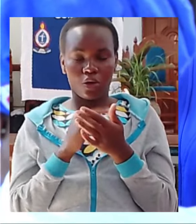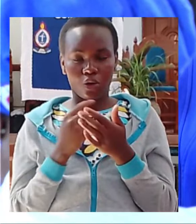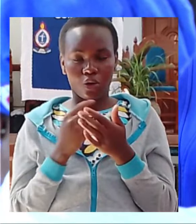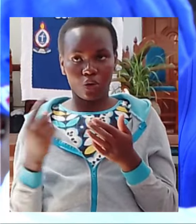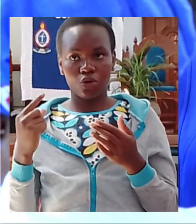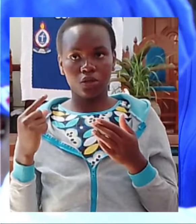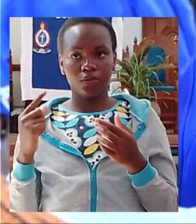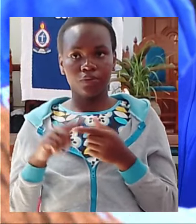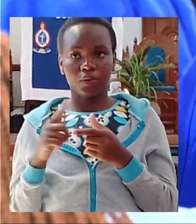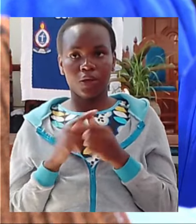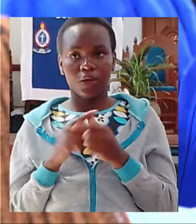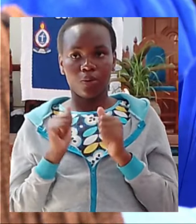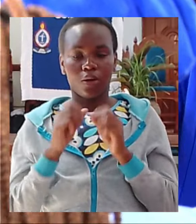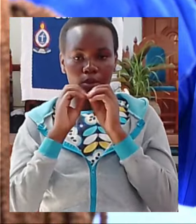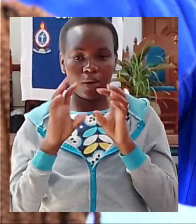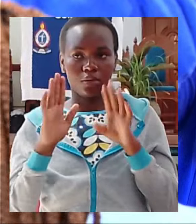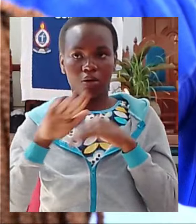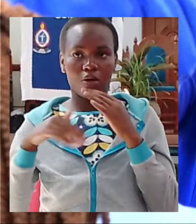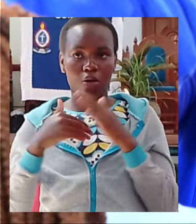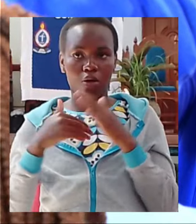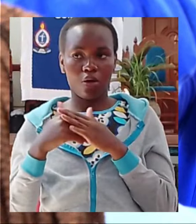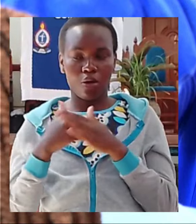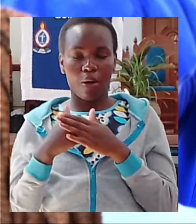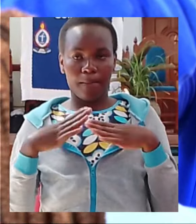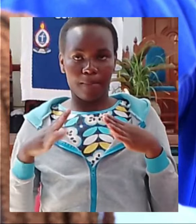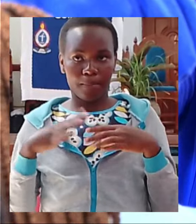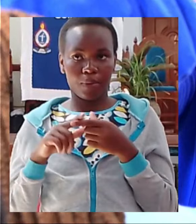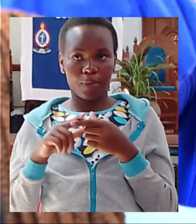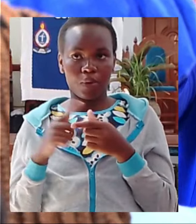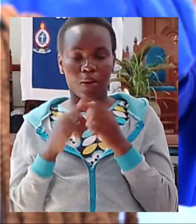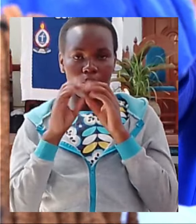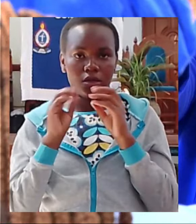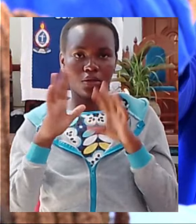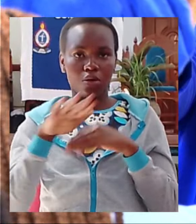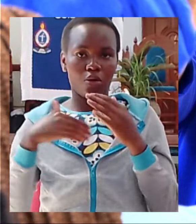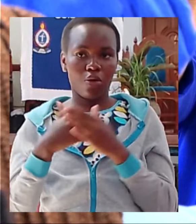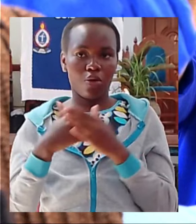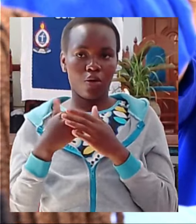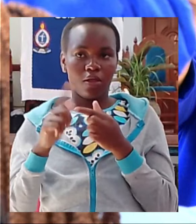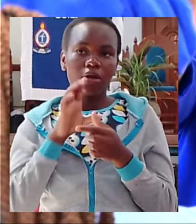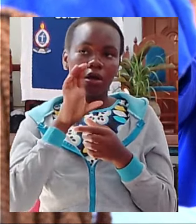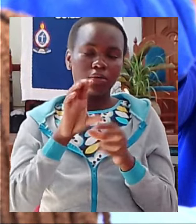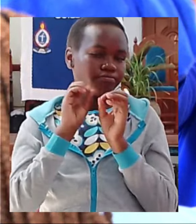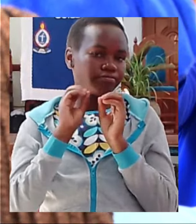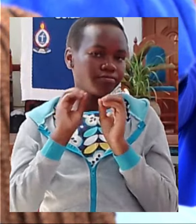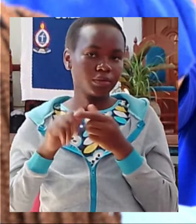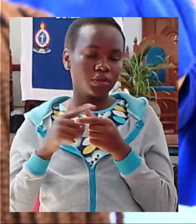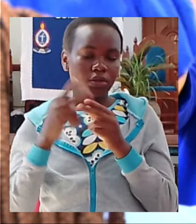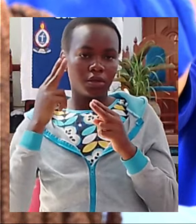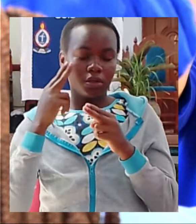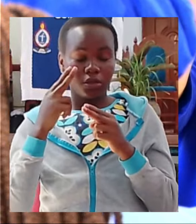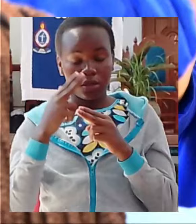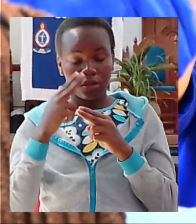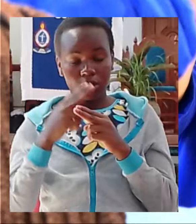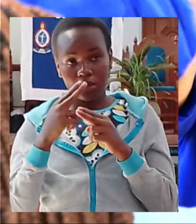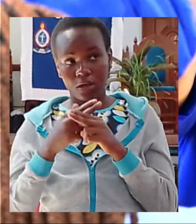of your holy name. Tunanena baraka kwa hawa mfalme, tukisema ya kwamba ni wabarikiwa na kuna wakualani. Hili ni ombi katika Kristo